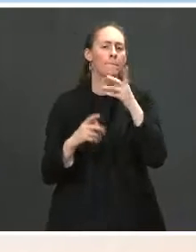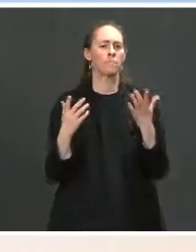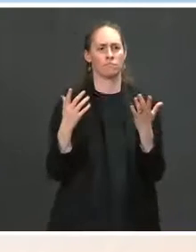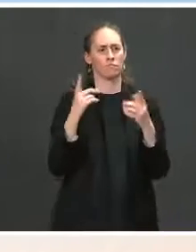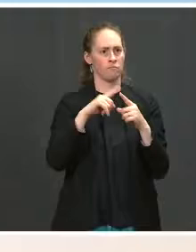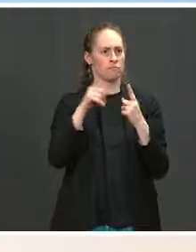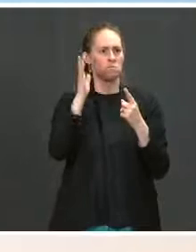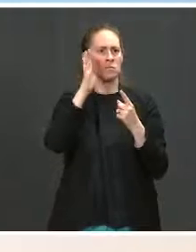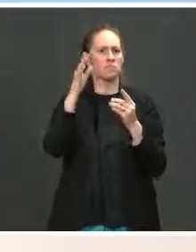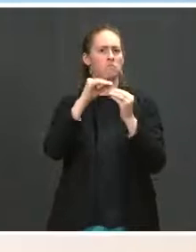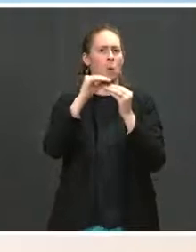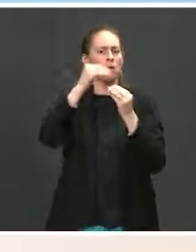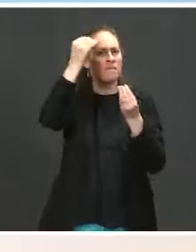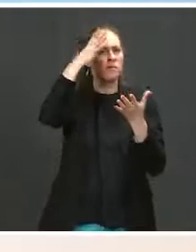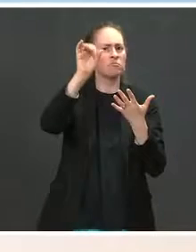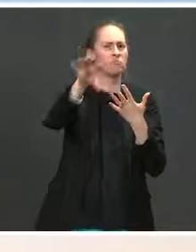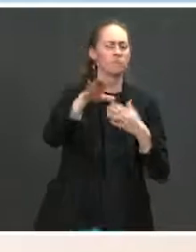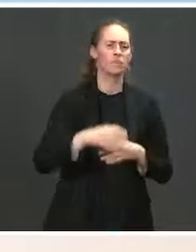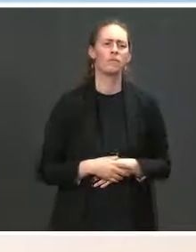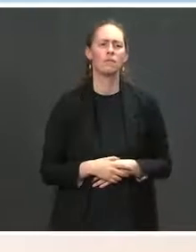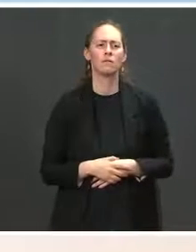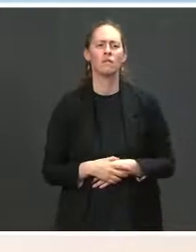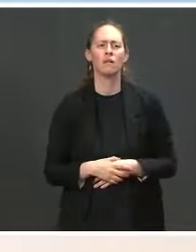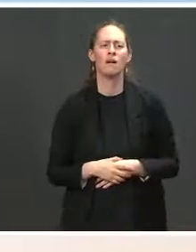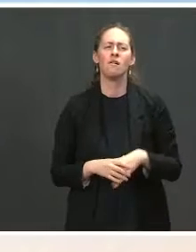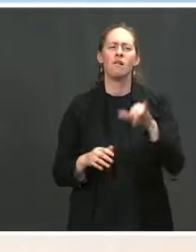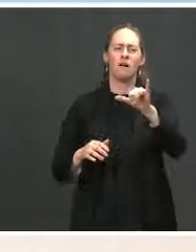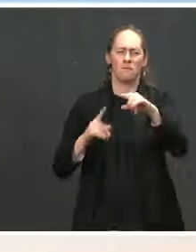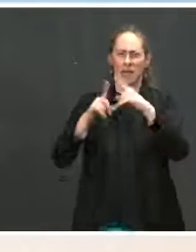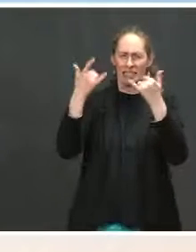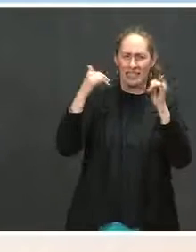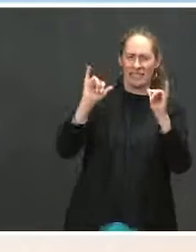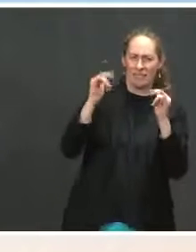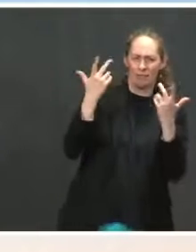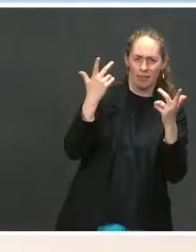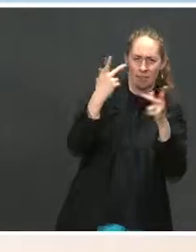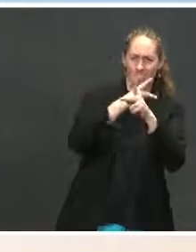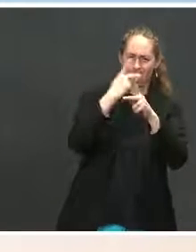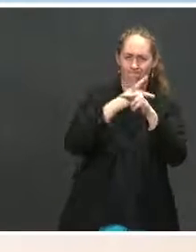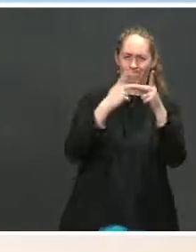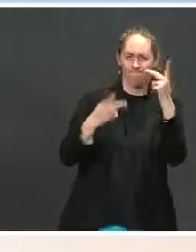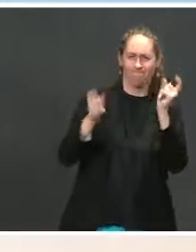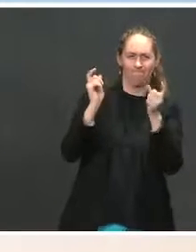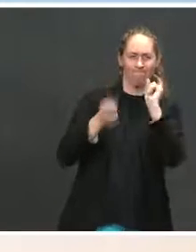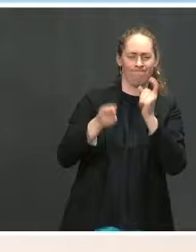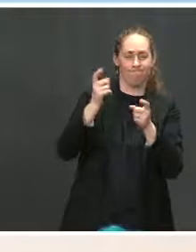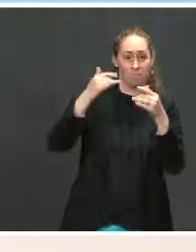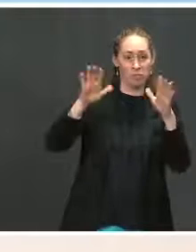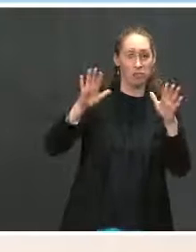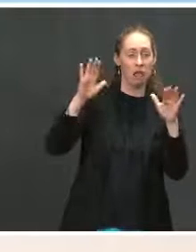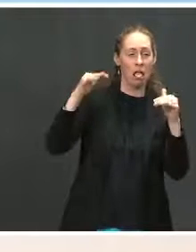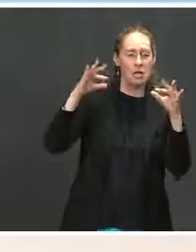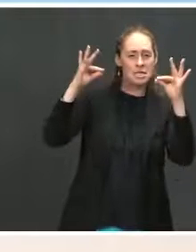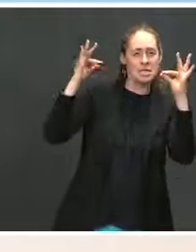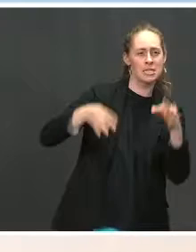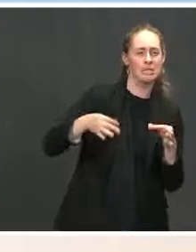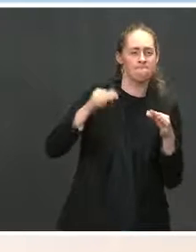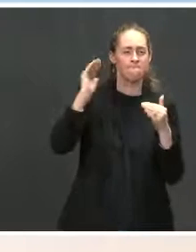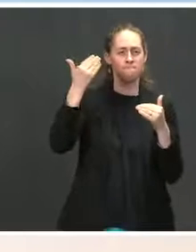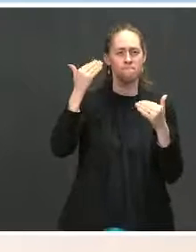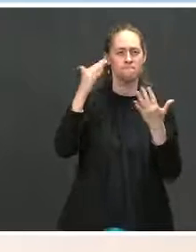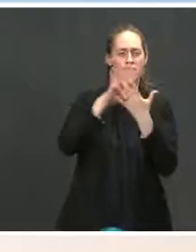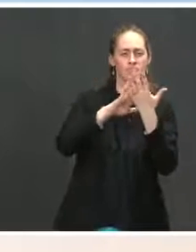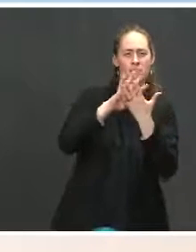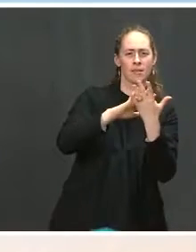So this is all just still sorting out what the right path forward is, rather than making determination, okay, this is what we're going to do. Well, and this is we